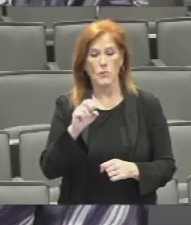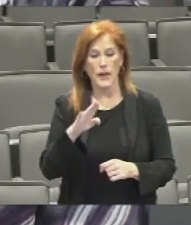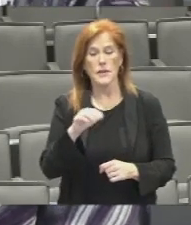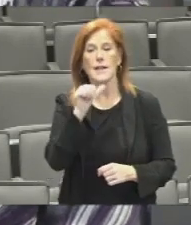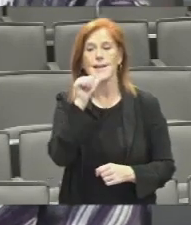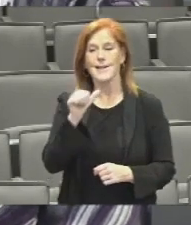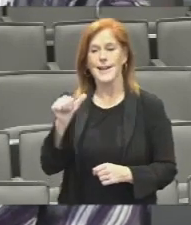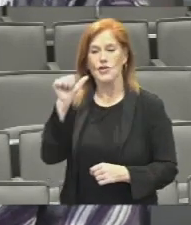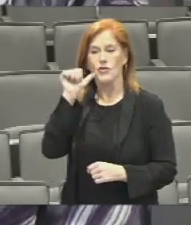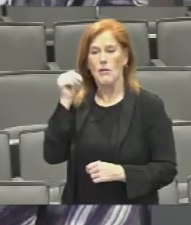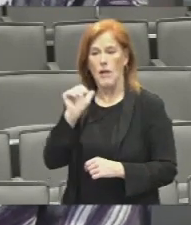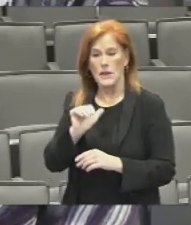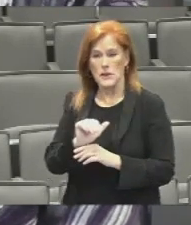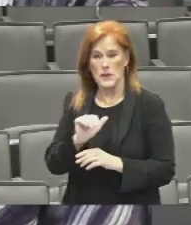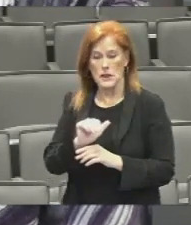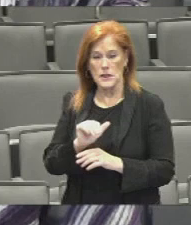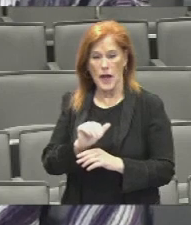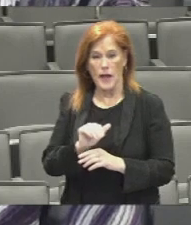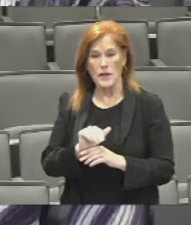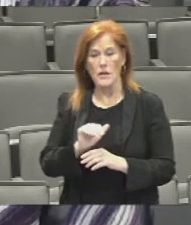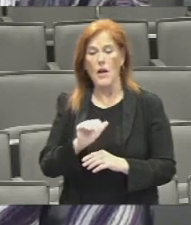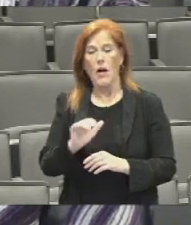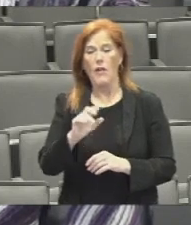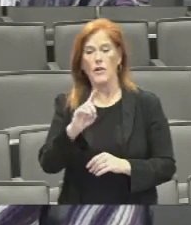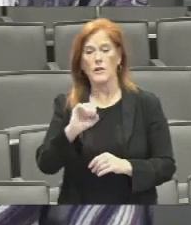yesterday, last night on their dashboard,